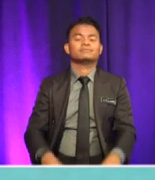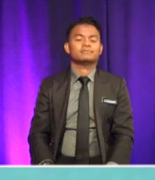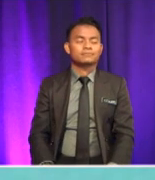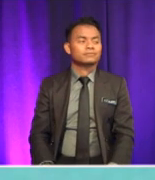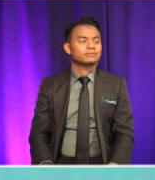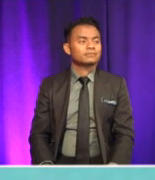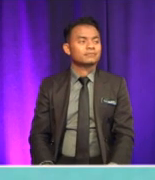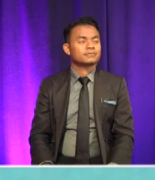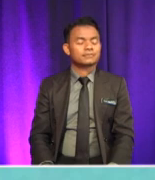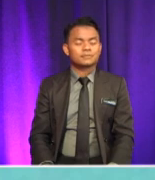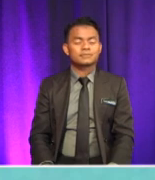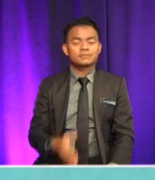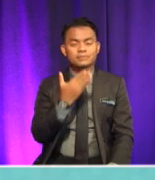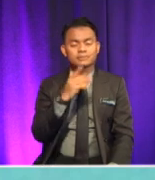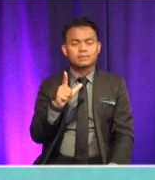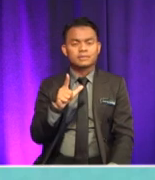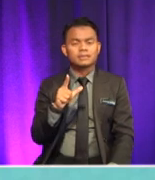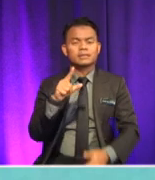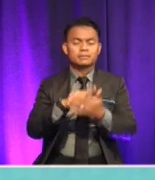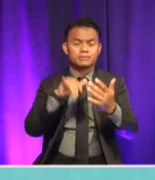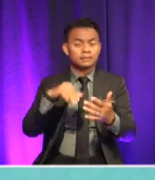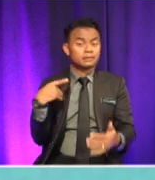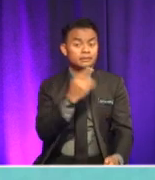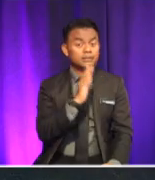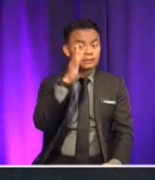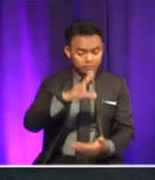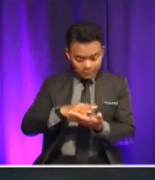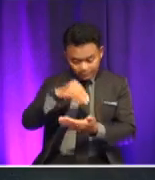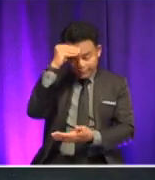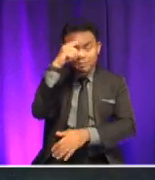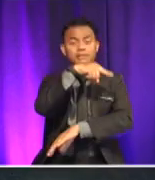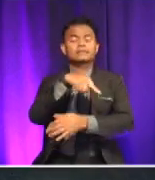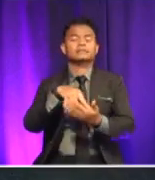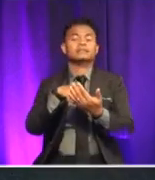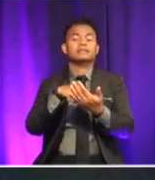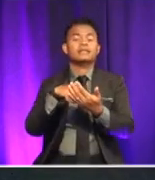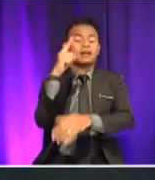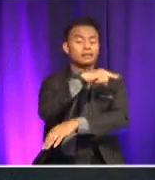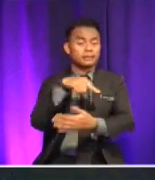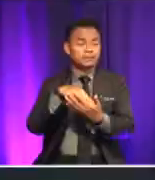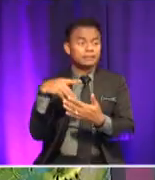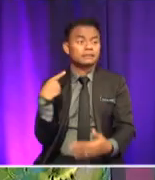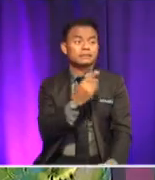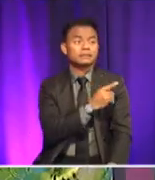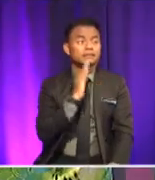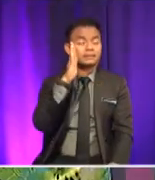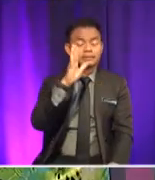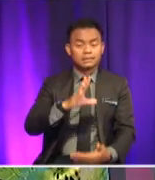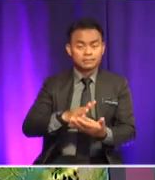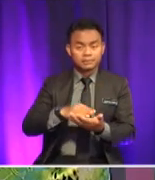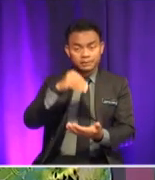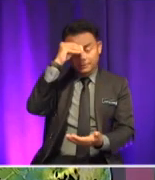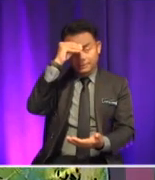There you go. All right, Miss Hanin, what are we going to learn today? Okay, Chris. So, today we are actually going to look